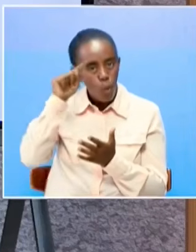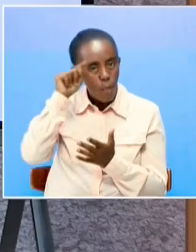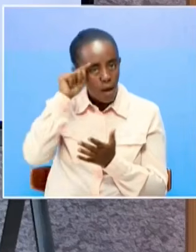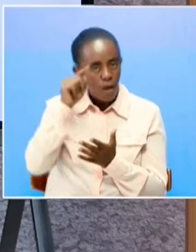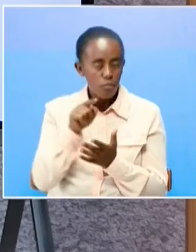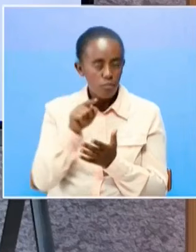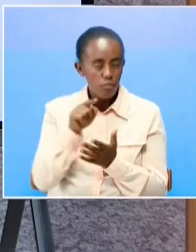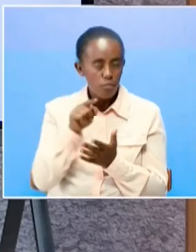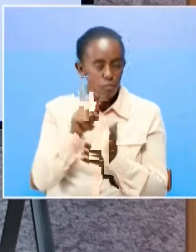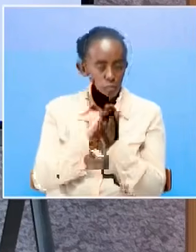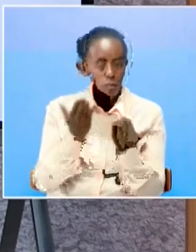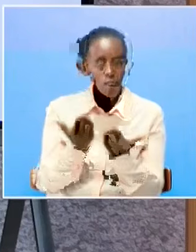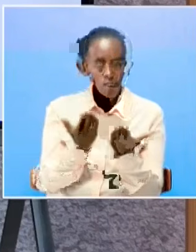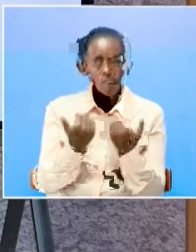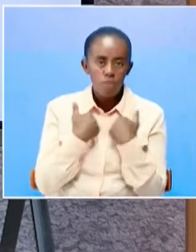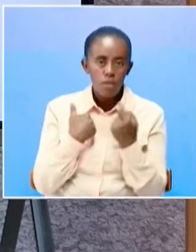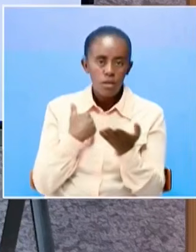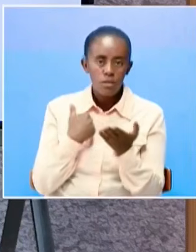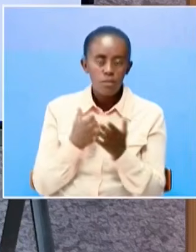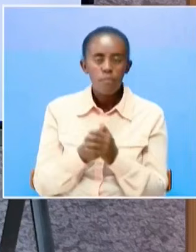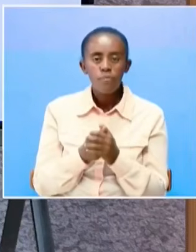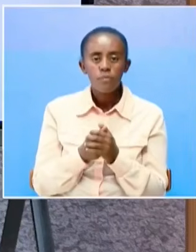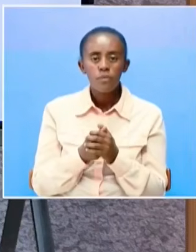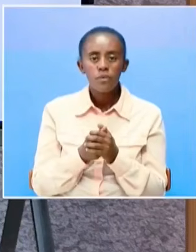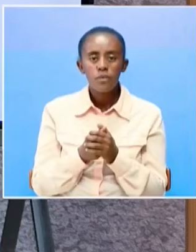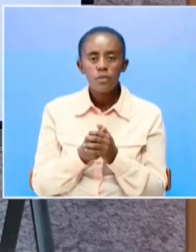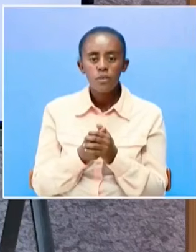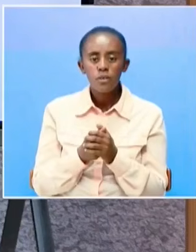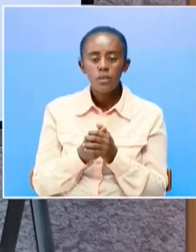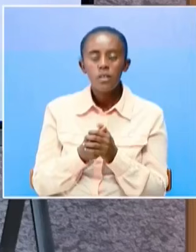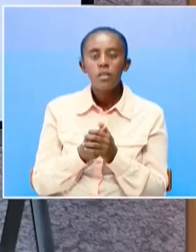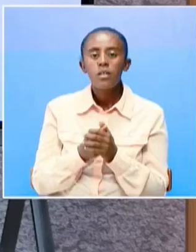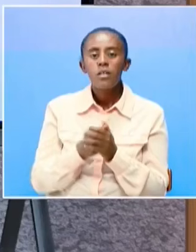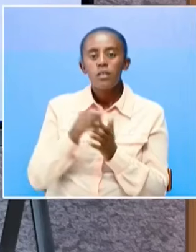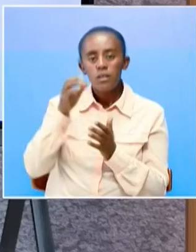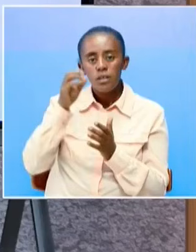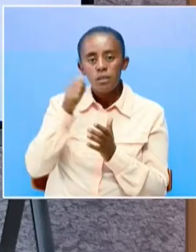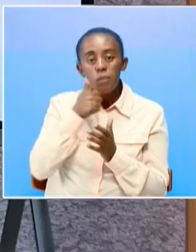yeah? Bravo. So why don't you start about Abebech Gobena?